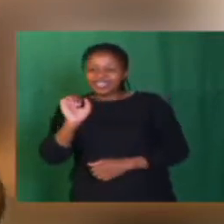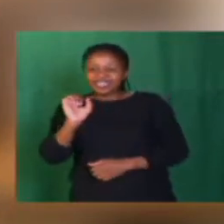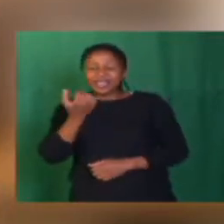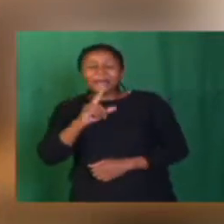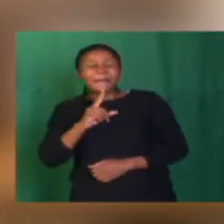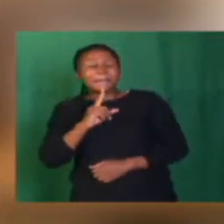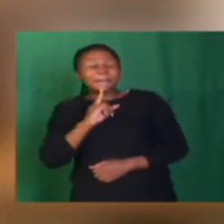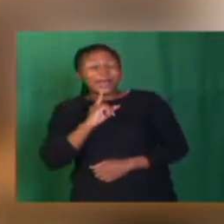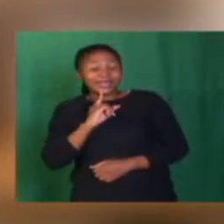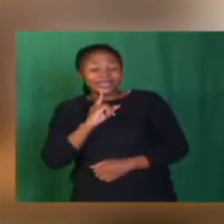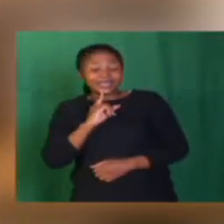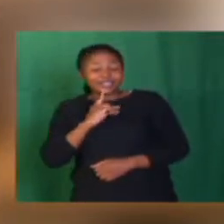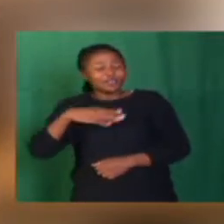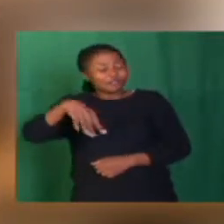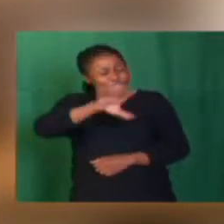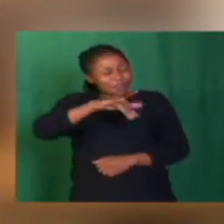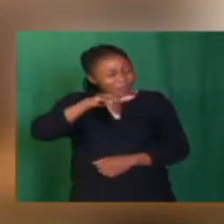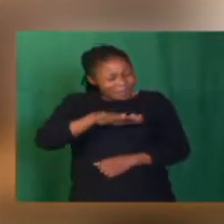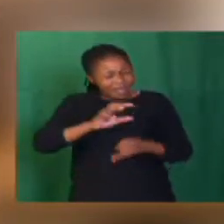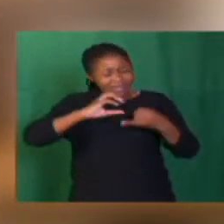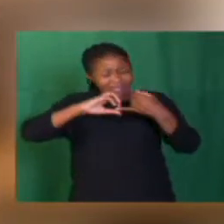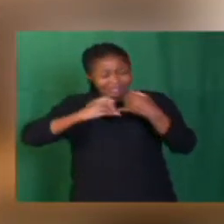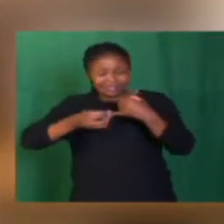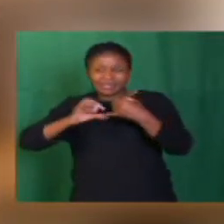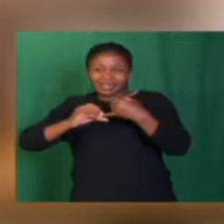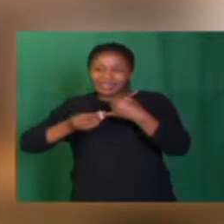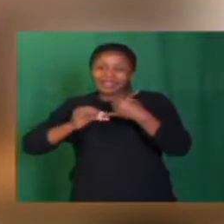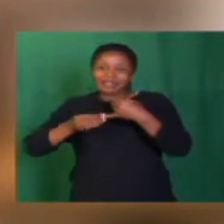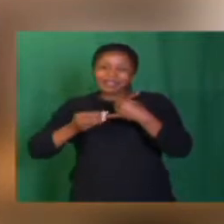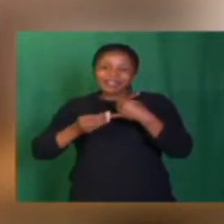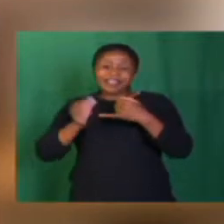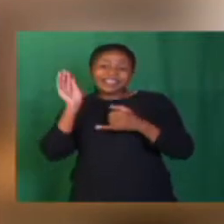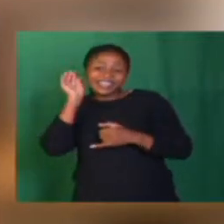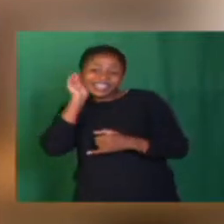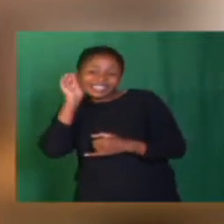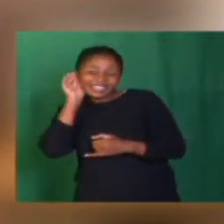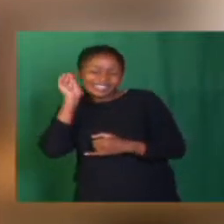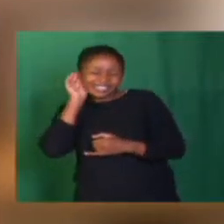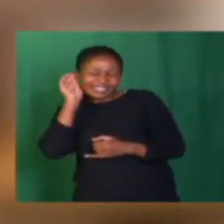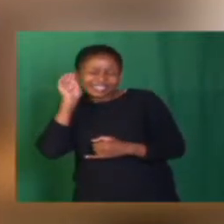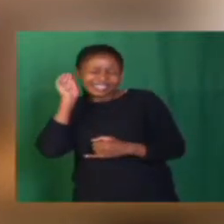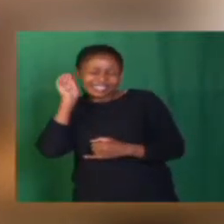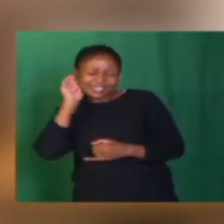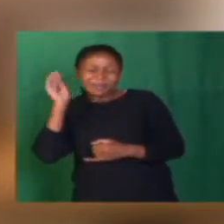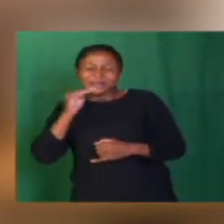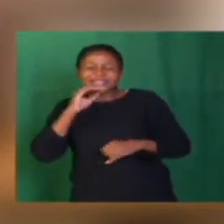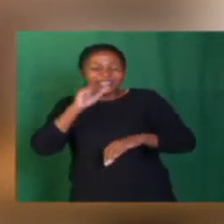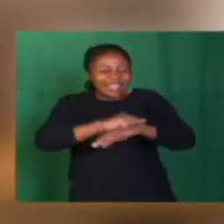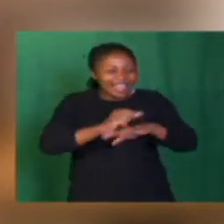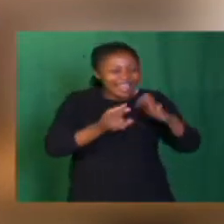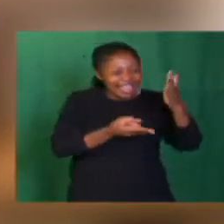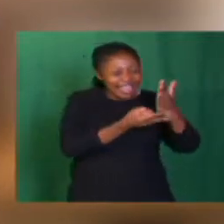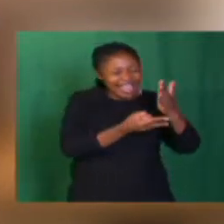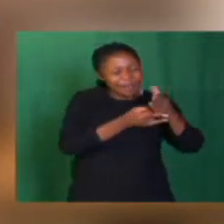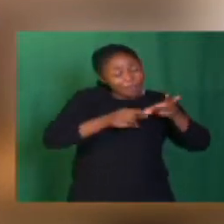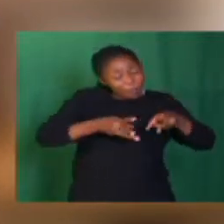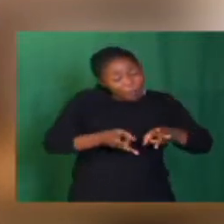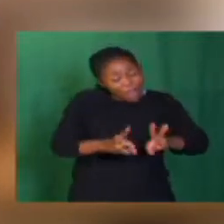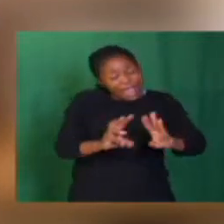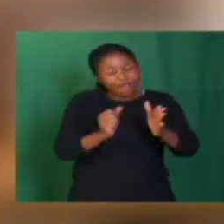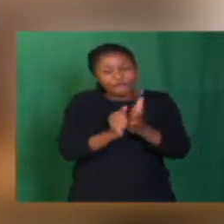So by doing that, by listening, you are also fixing your pronunciation. So you are now going to know that I